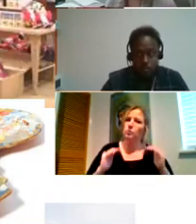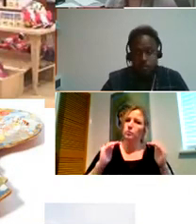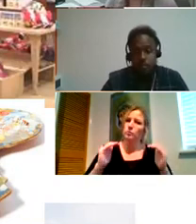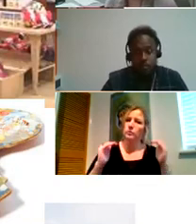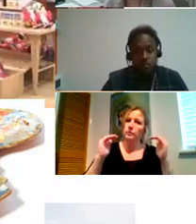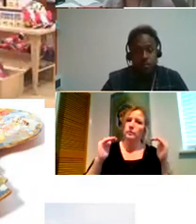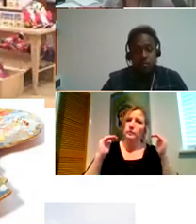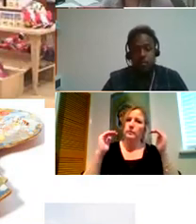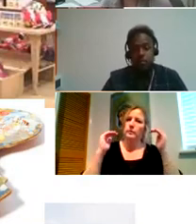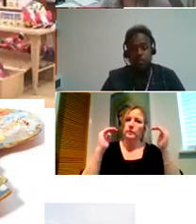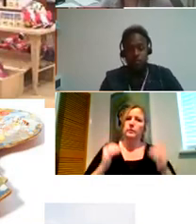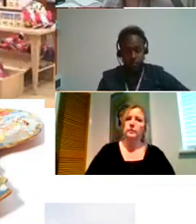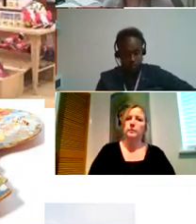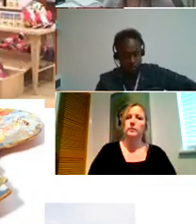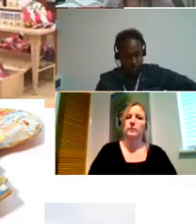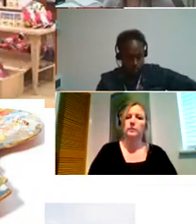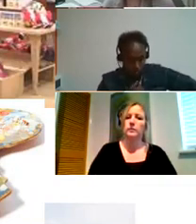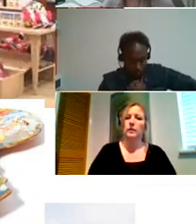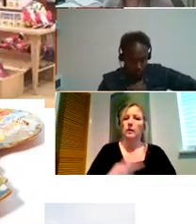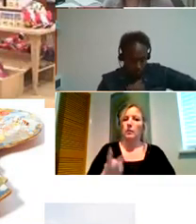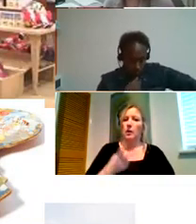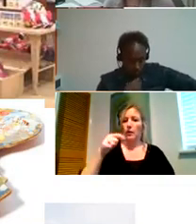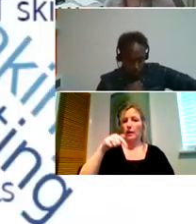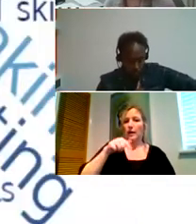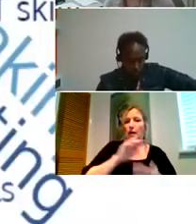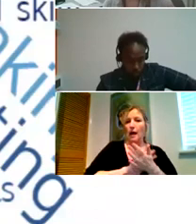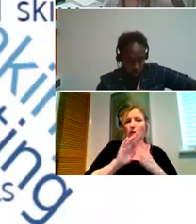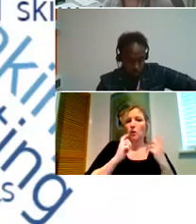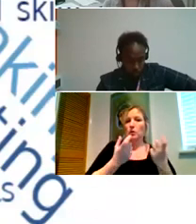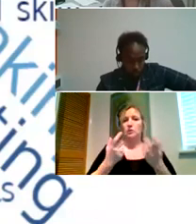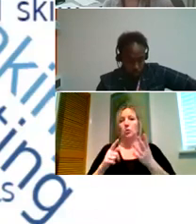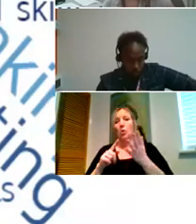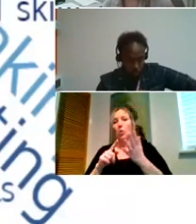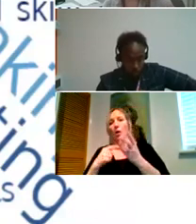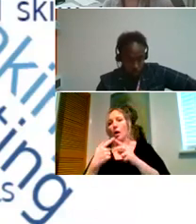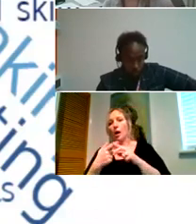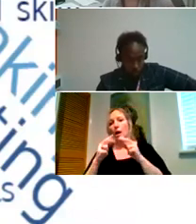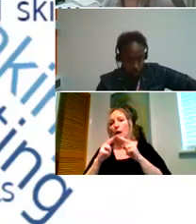at Harrow or in Uxbridge. Next slide, please.